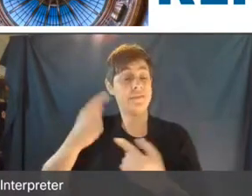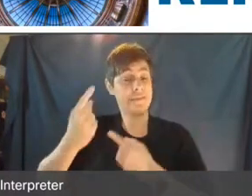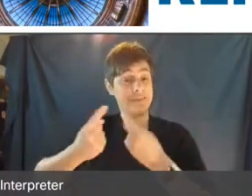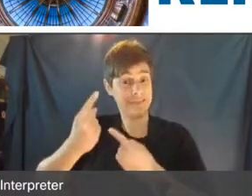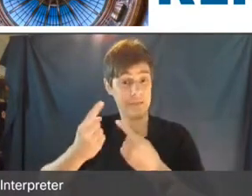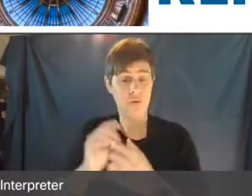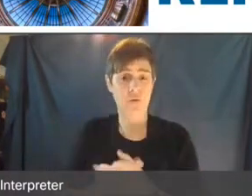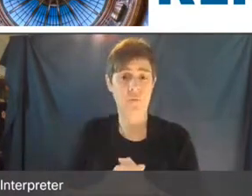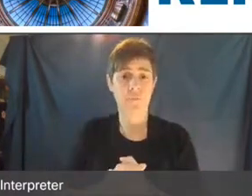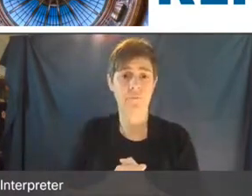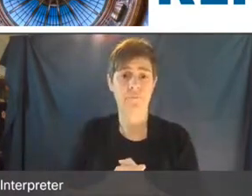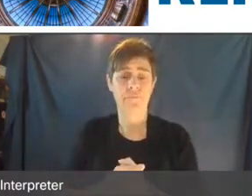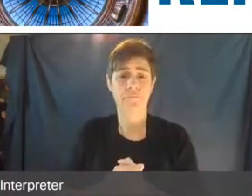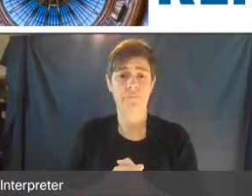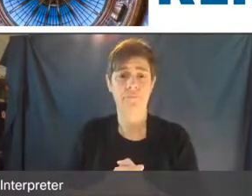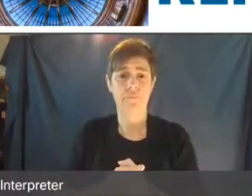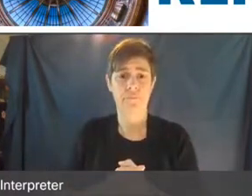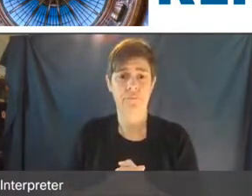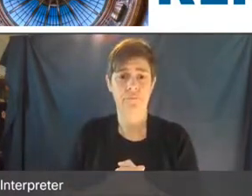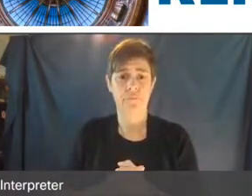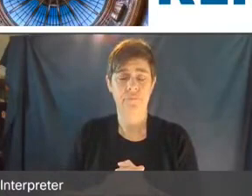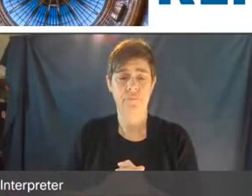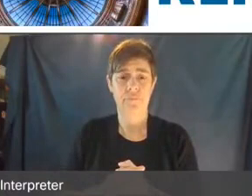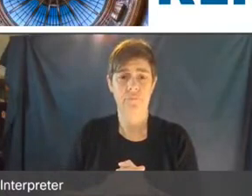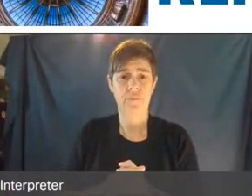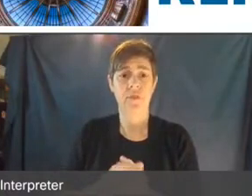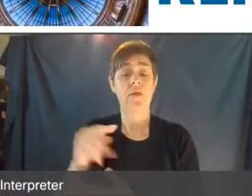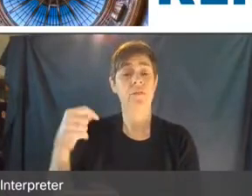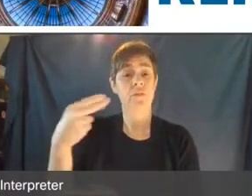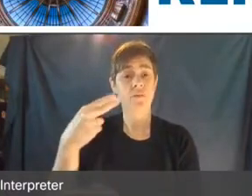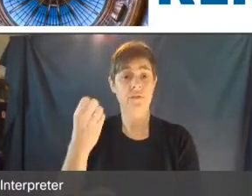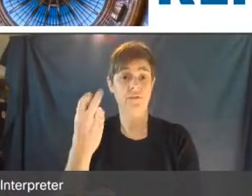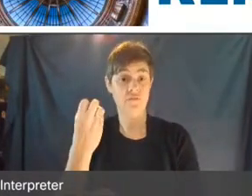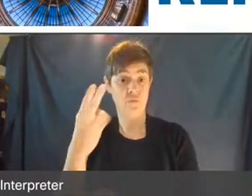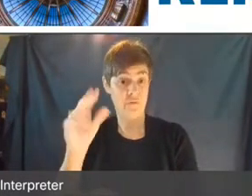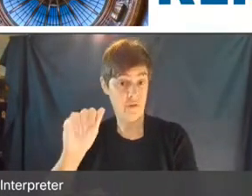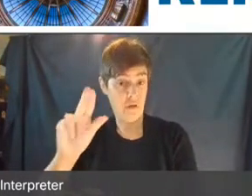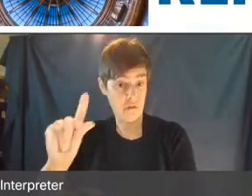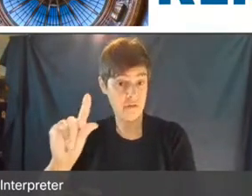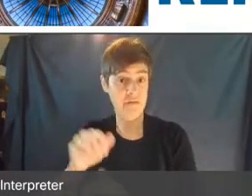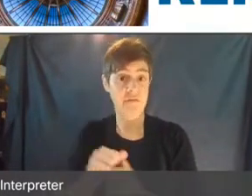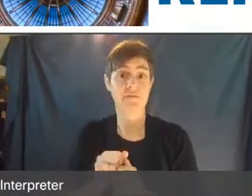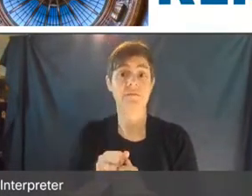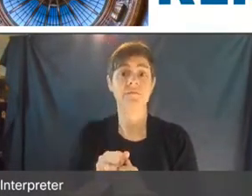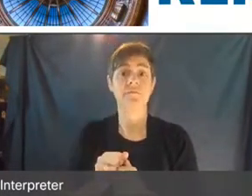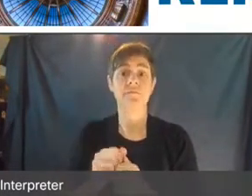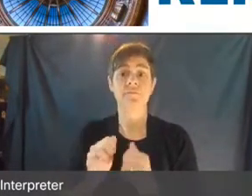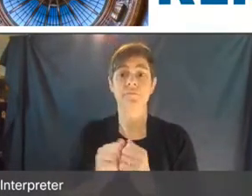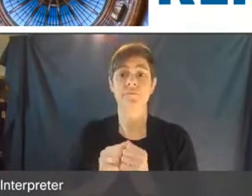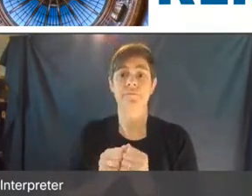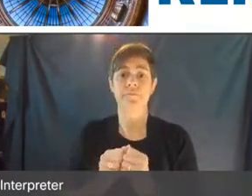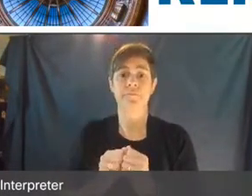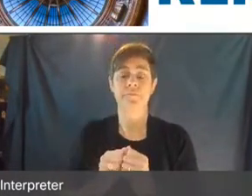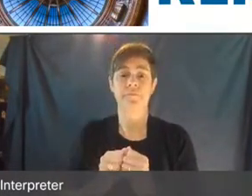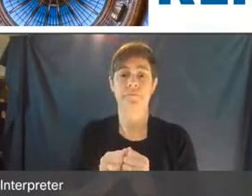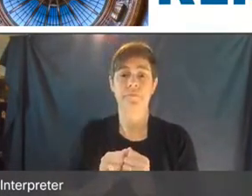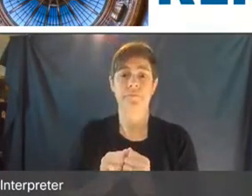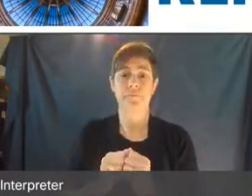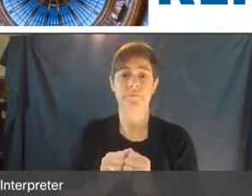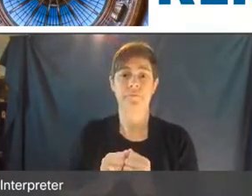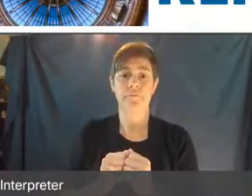lines will be Thursday, the 12th of August, of course, without the complete data set being